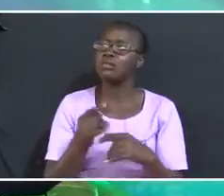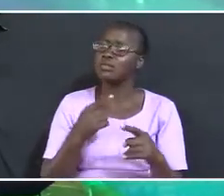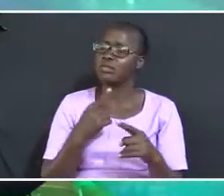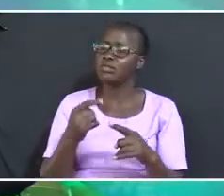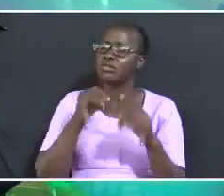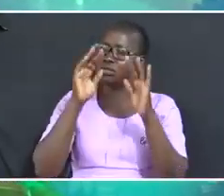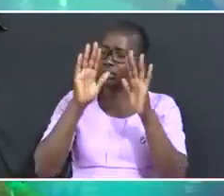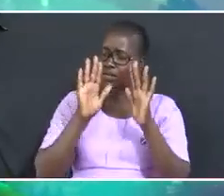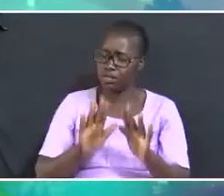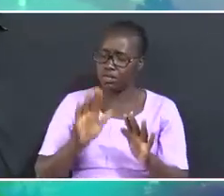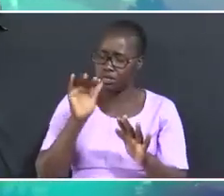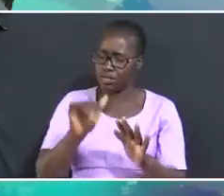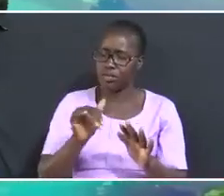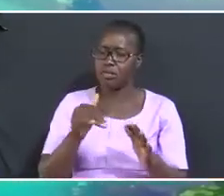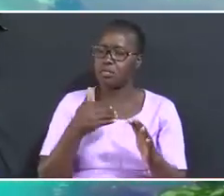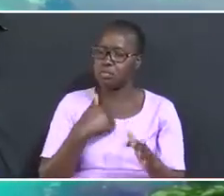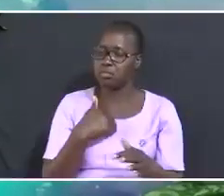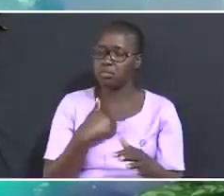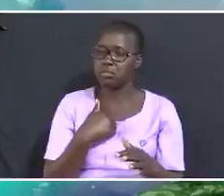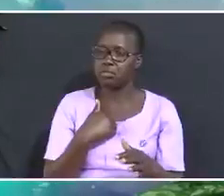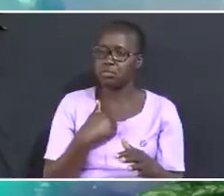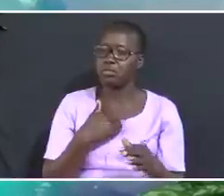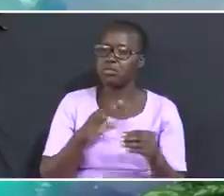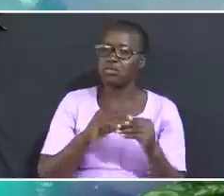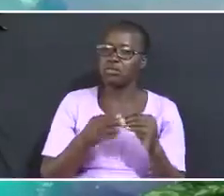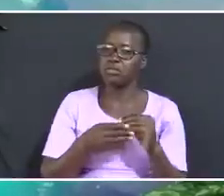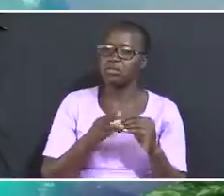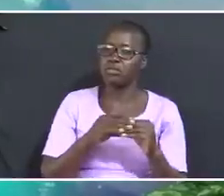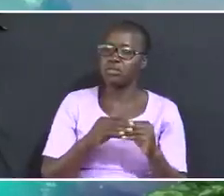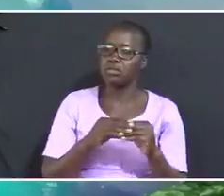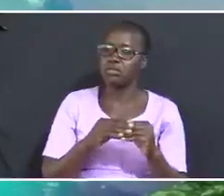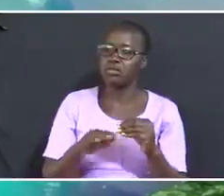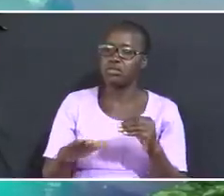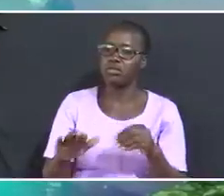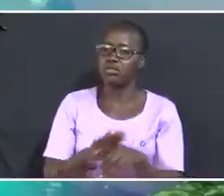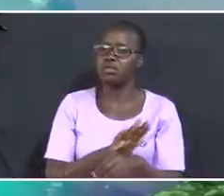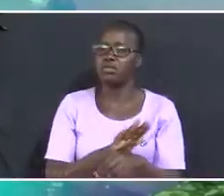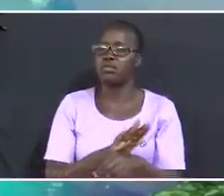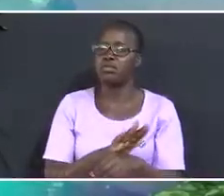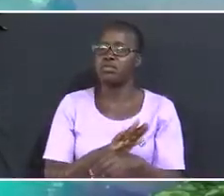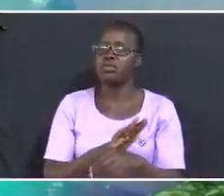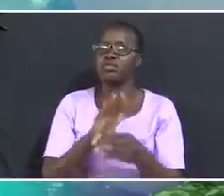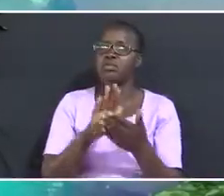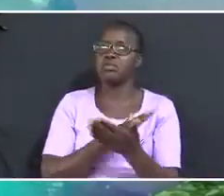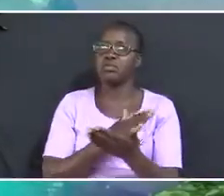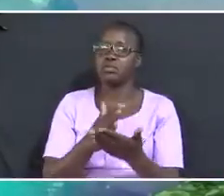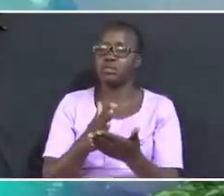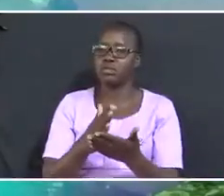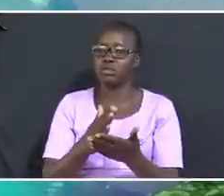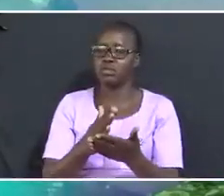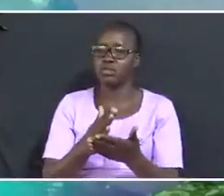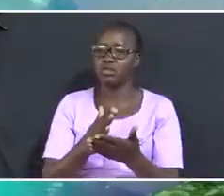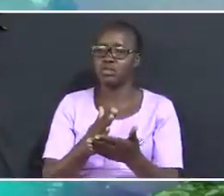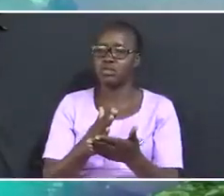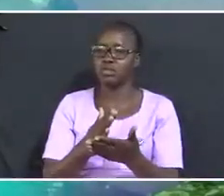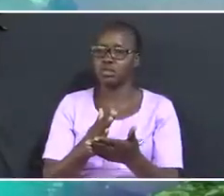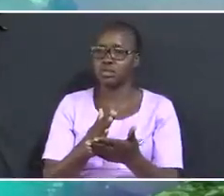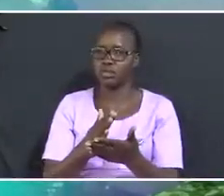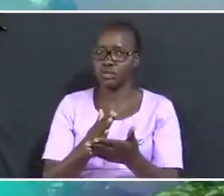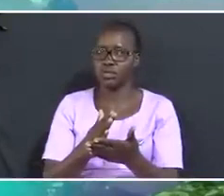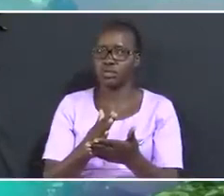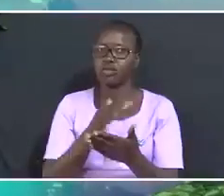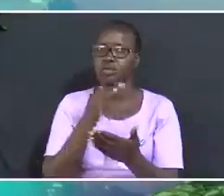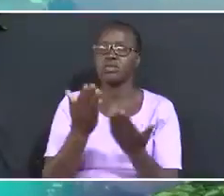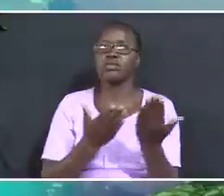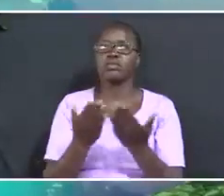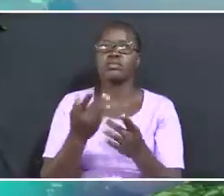critical that it has created a full-fledged department. It's not even a service. It's